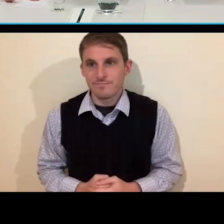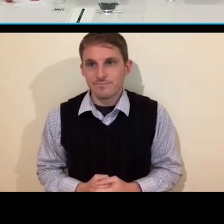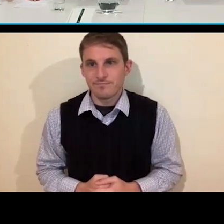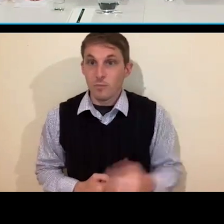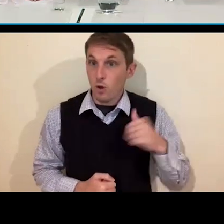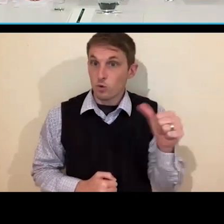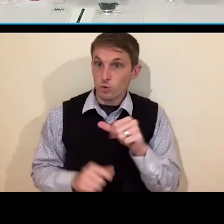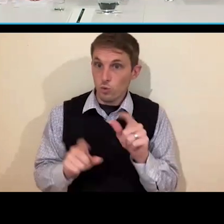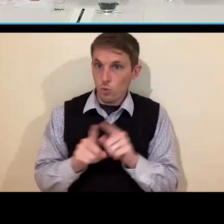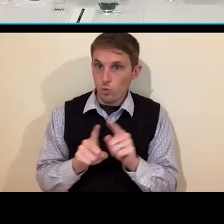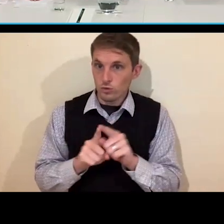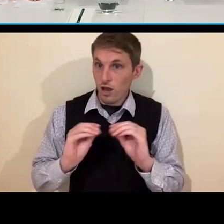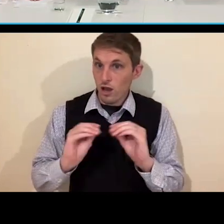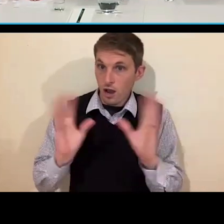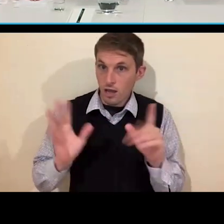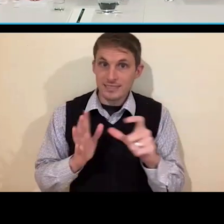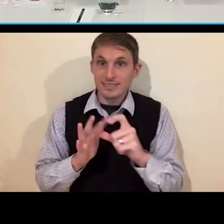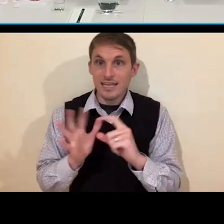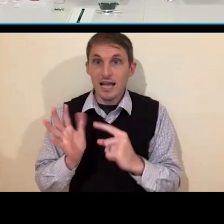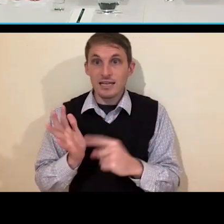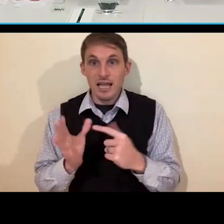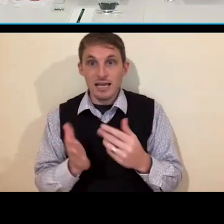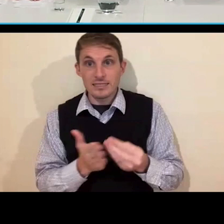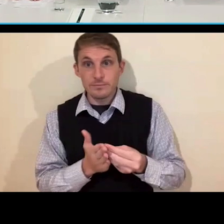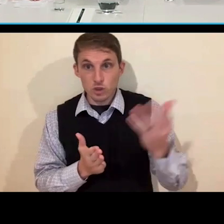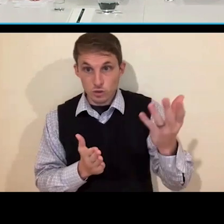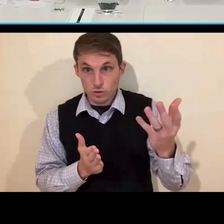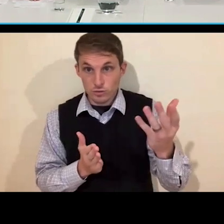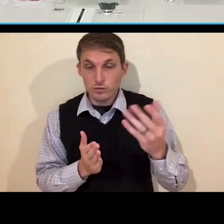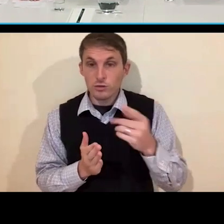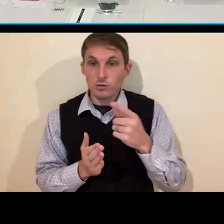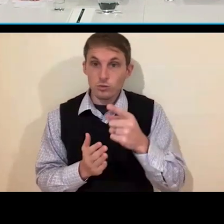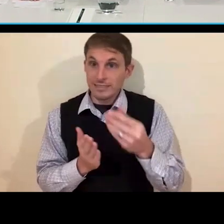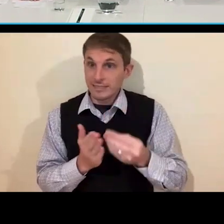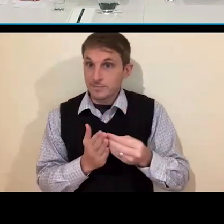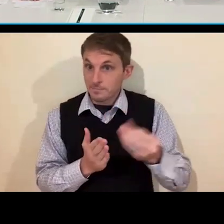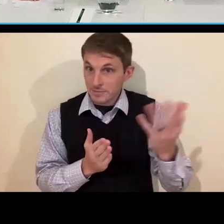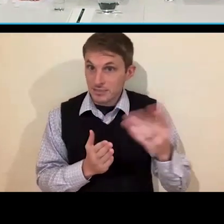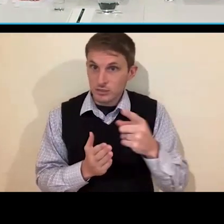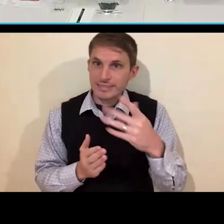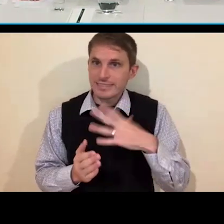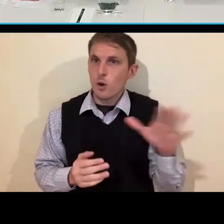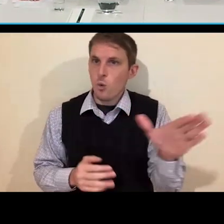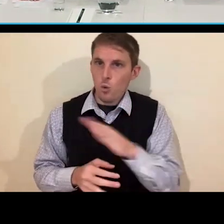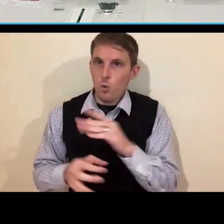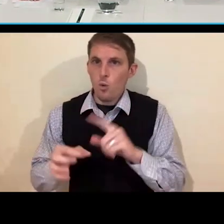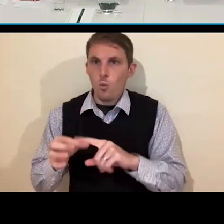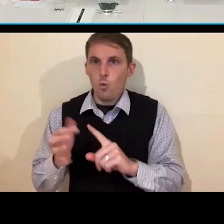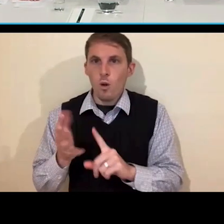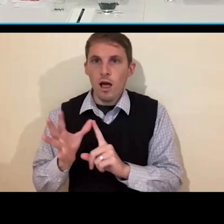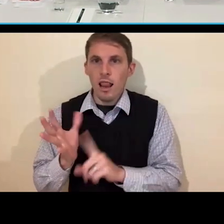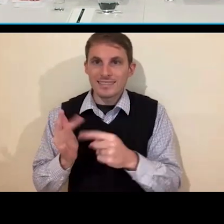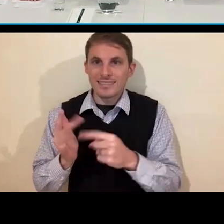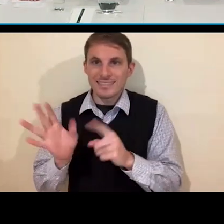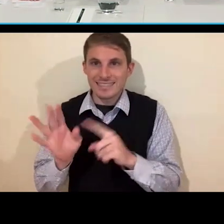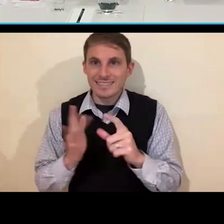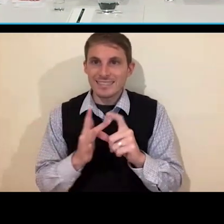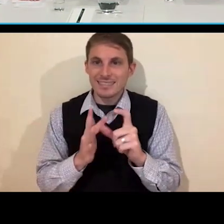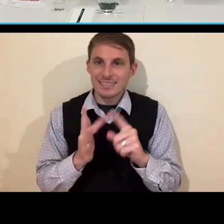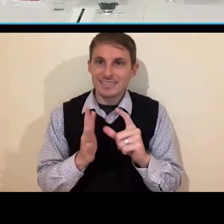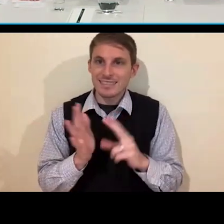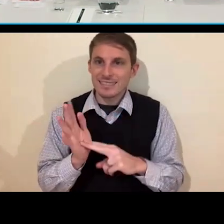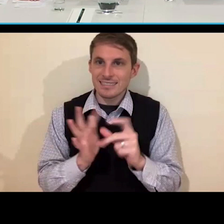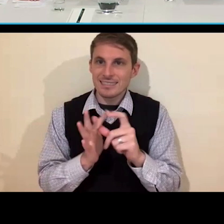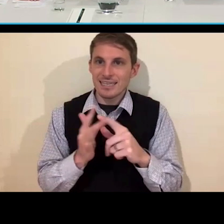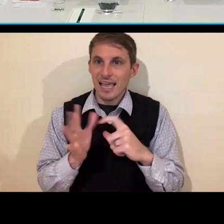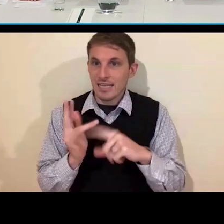data submission, to get all of in order to submit data, you need to submit all quality indicators, and